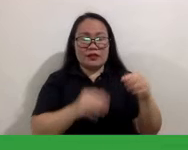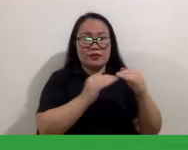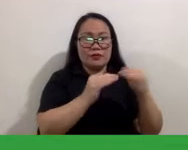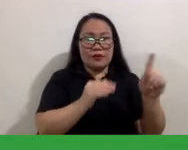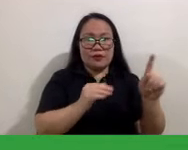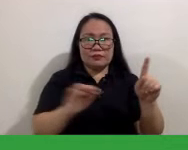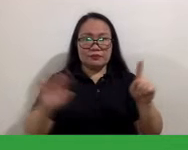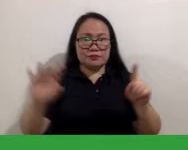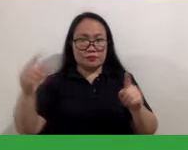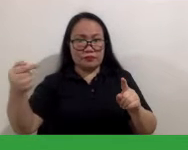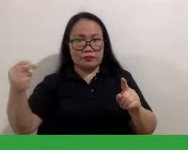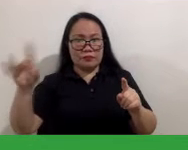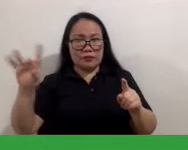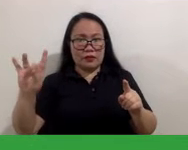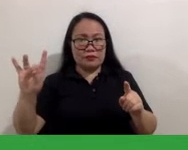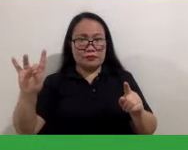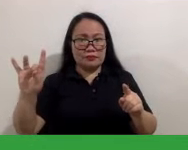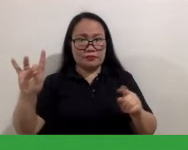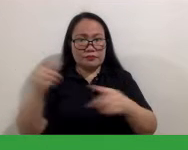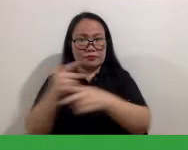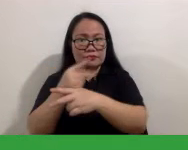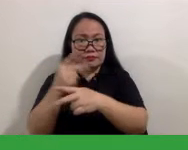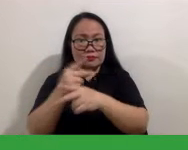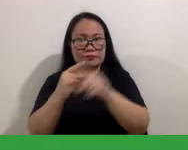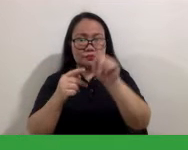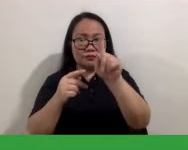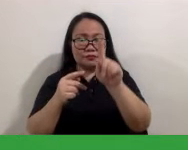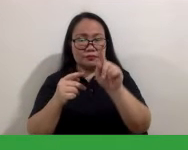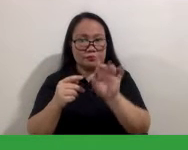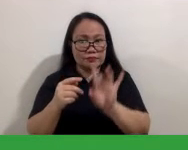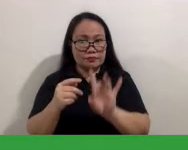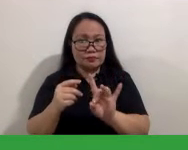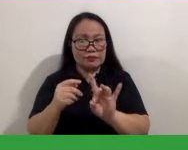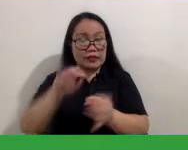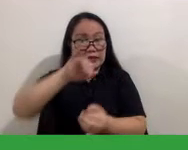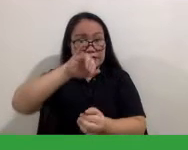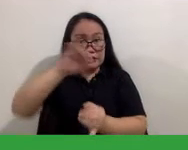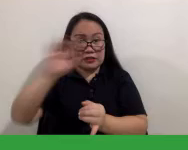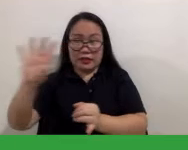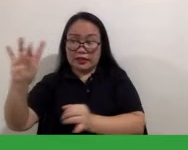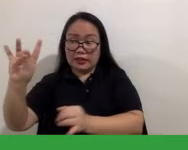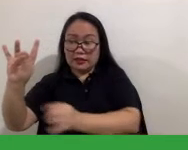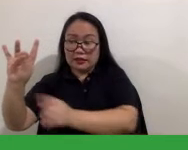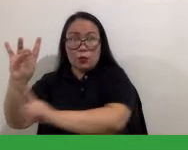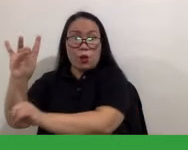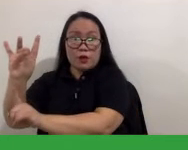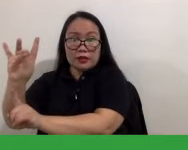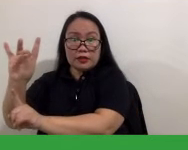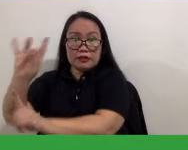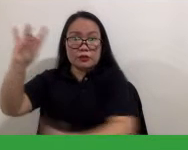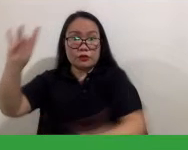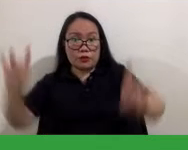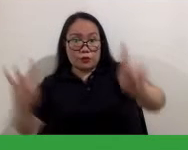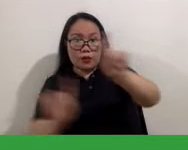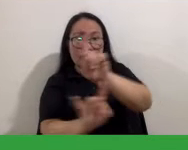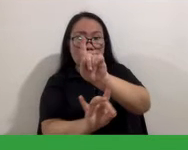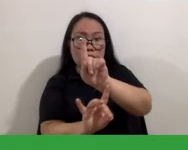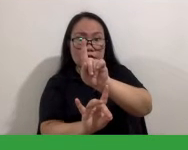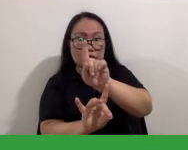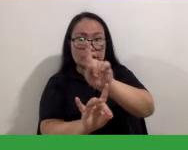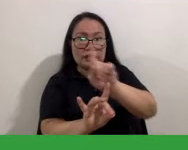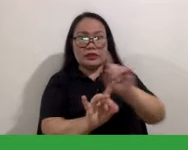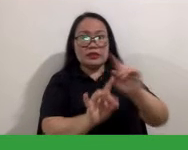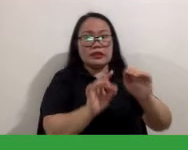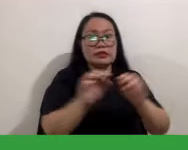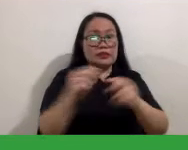8, that is equivalent to negative 8 over 1. So, ang reciprocal niya is 1 over 8. And